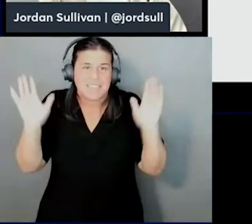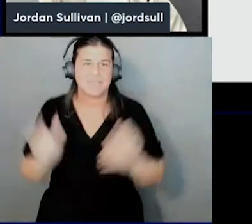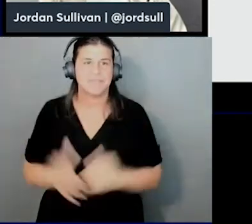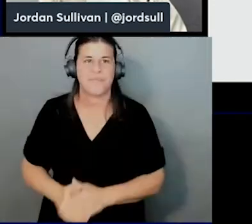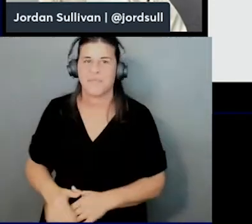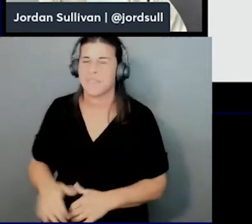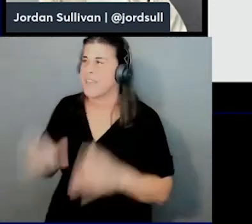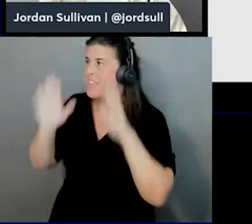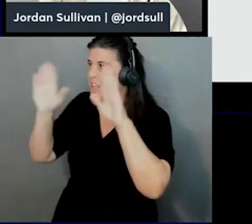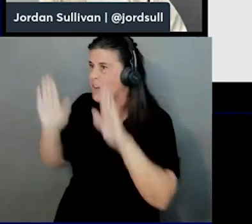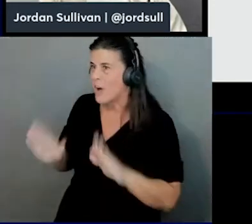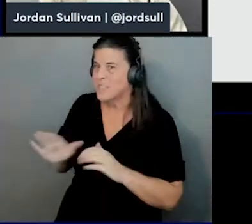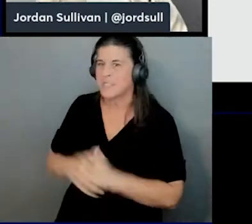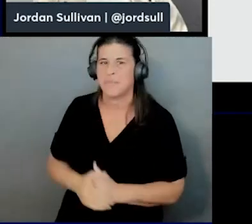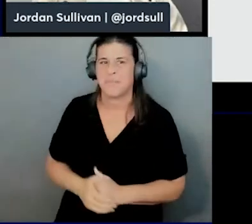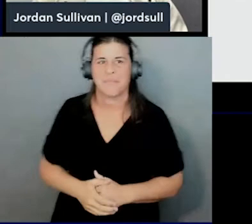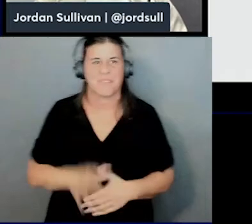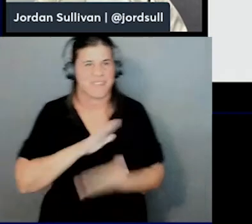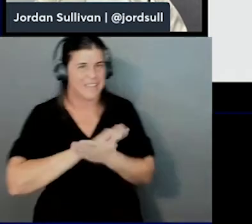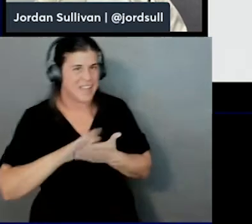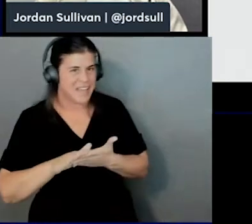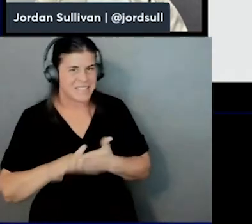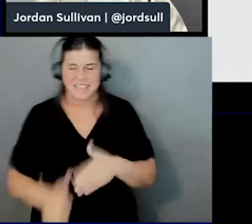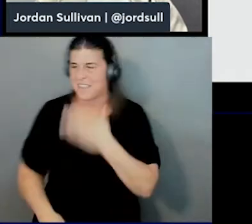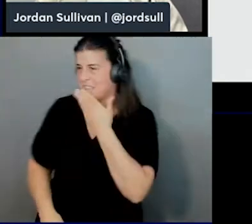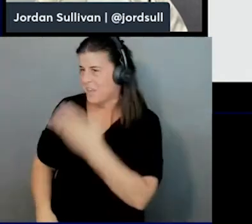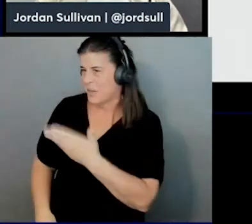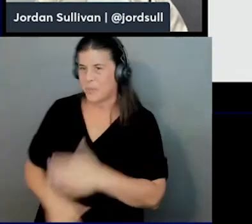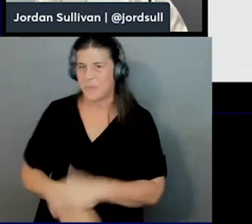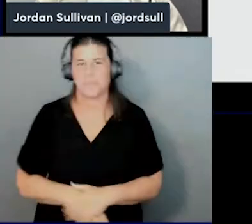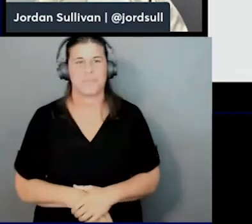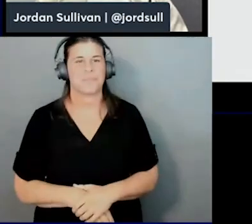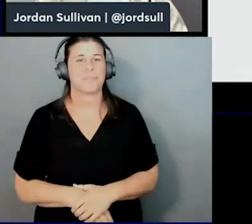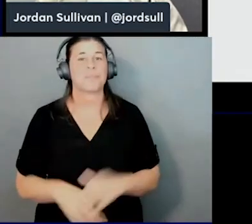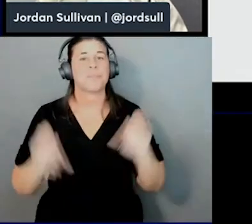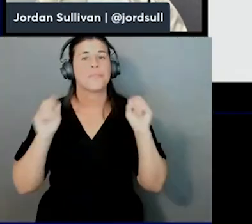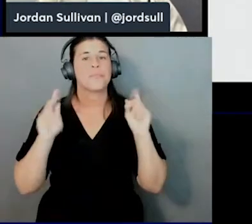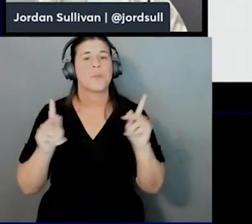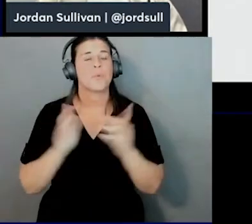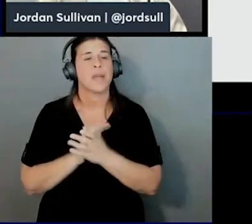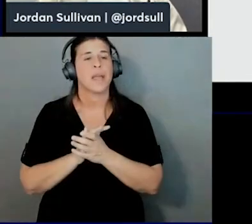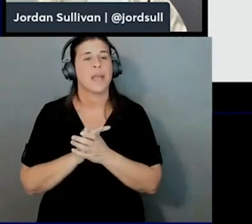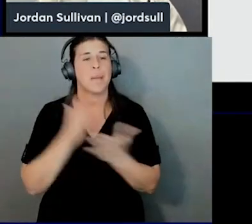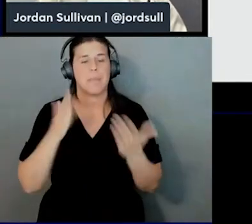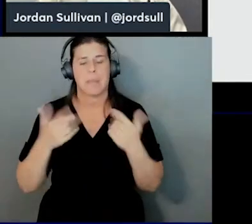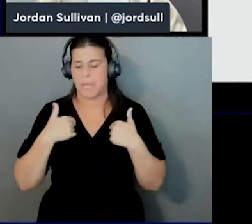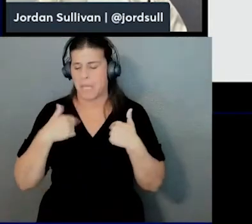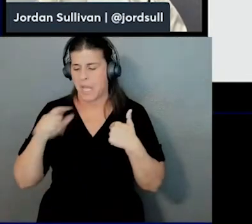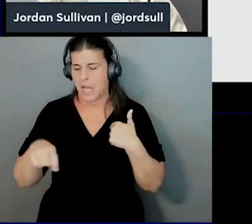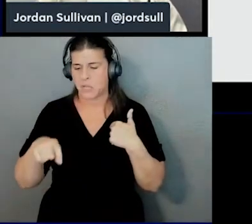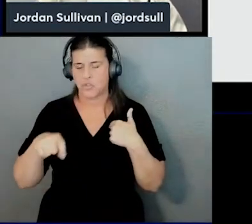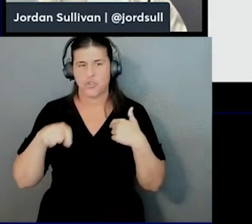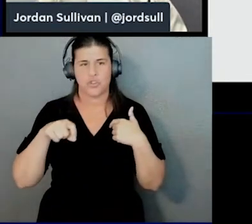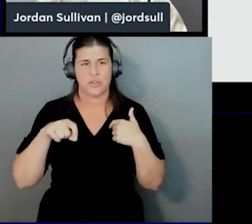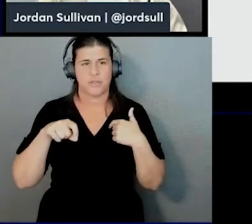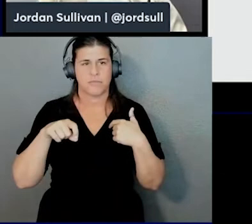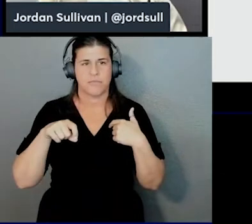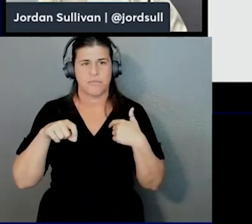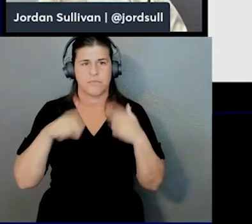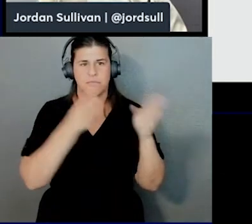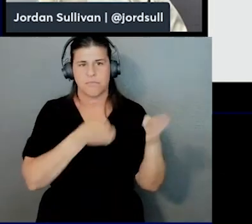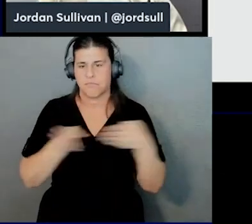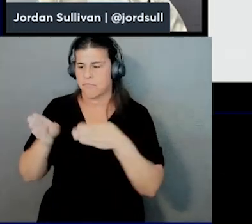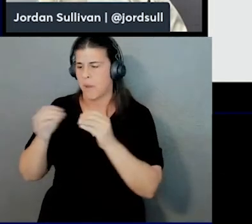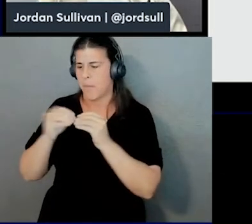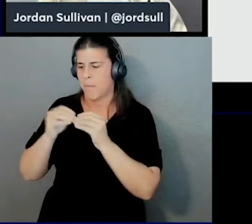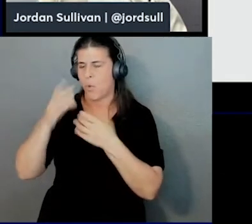awesome. Nice. Thank you. Okay, maybe I should jump on even more interesting